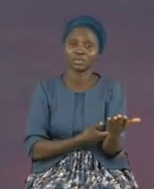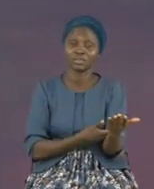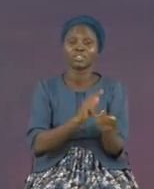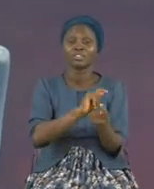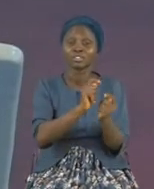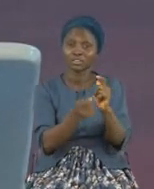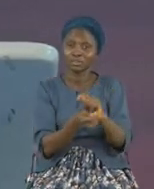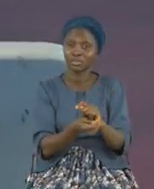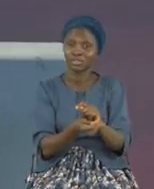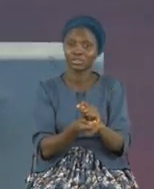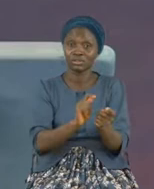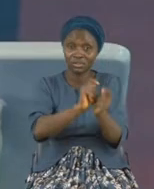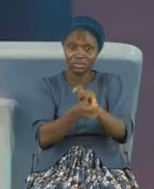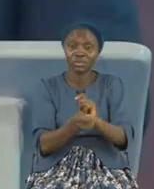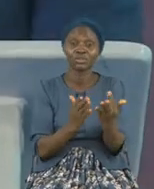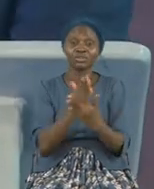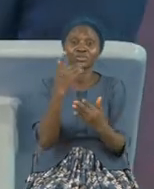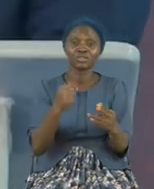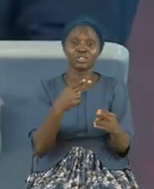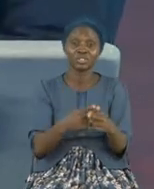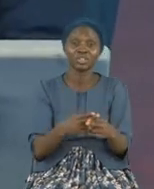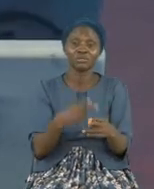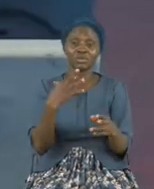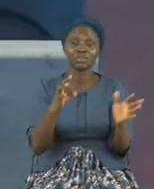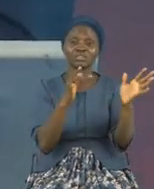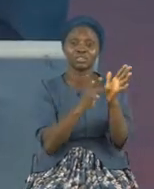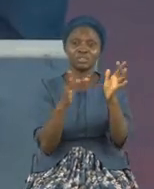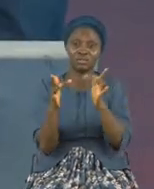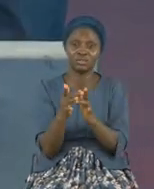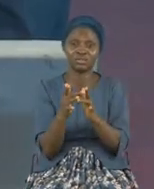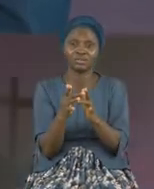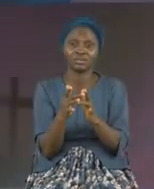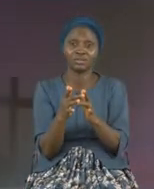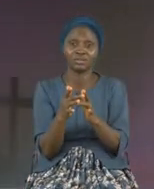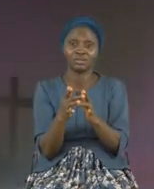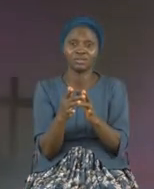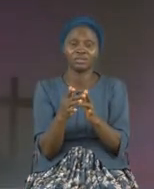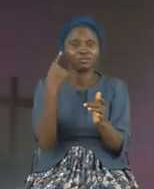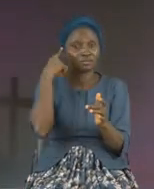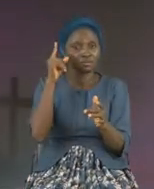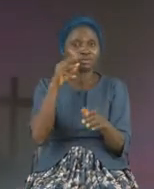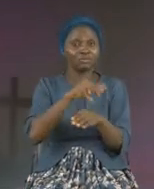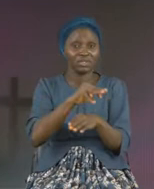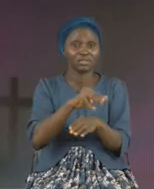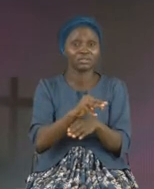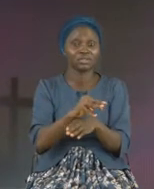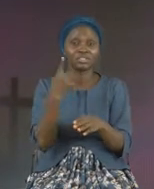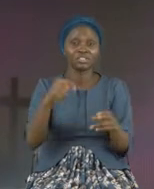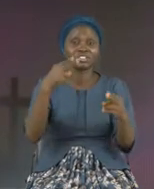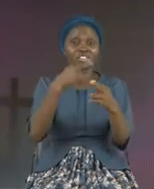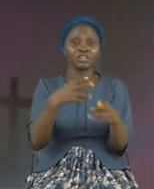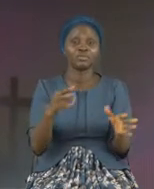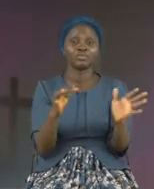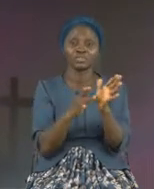transformation through the name of Jesus for ministry. The name of